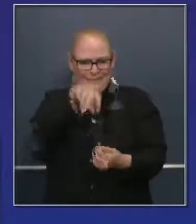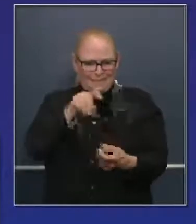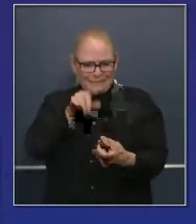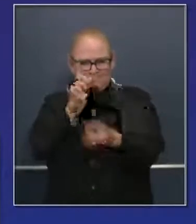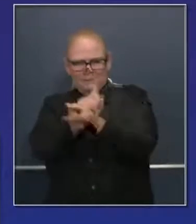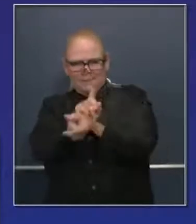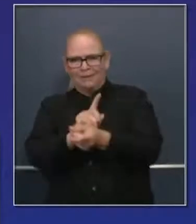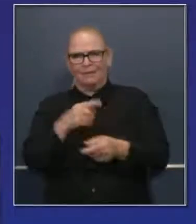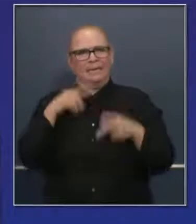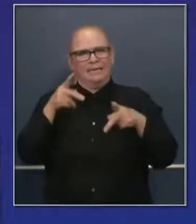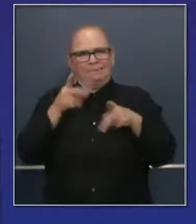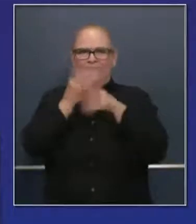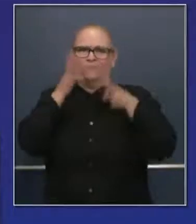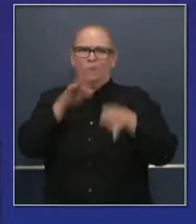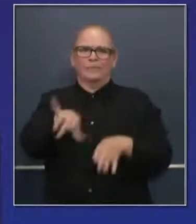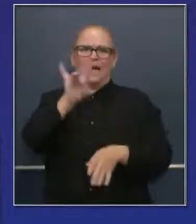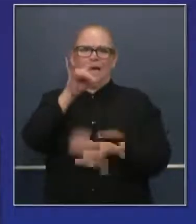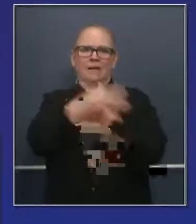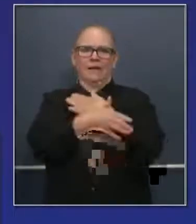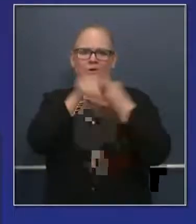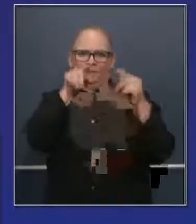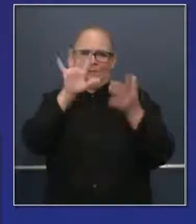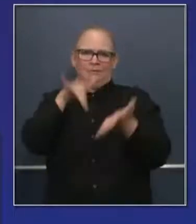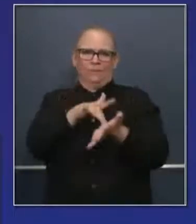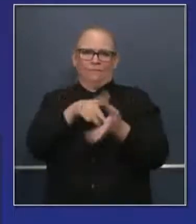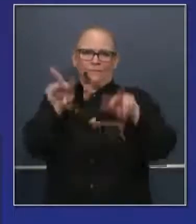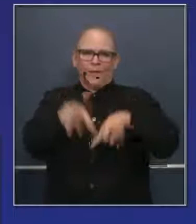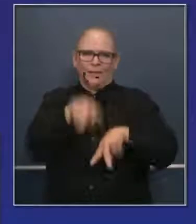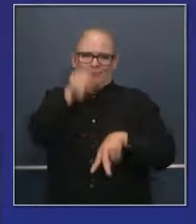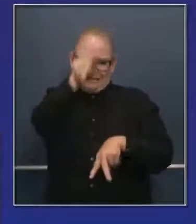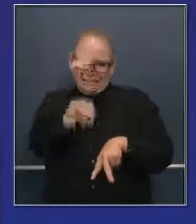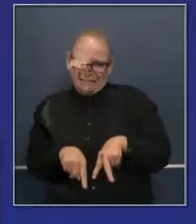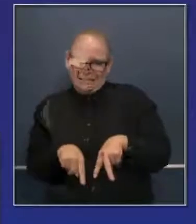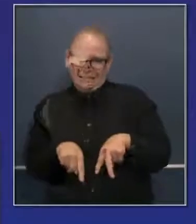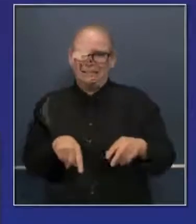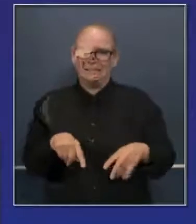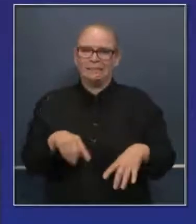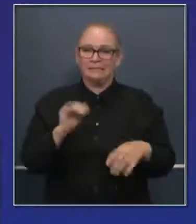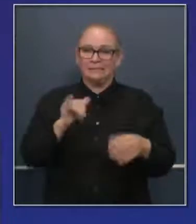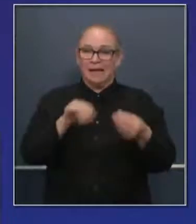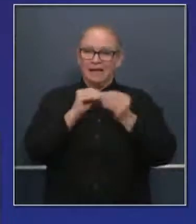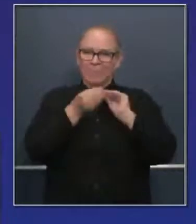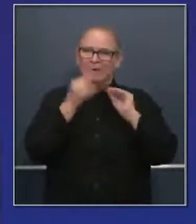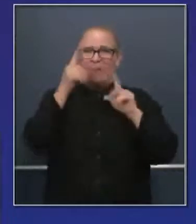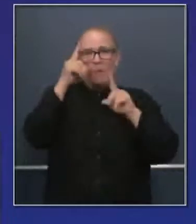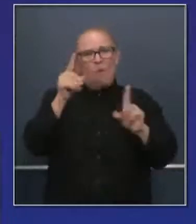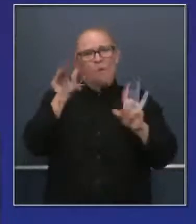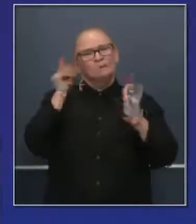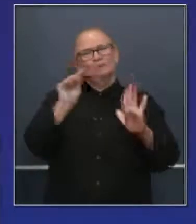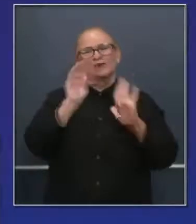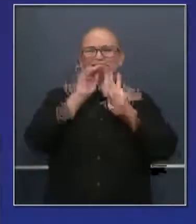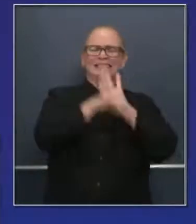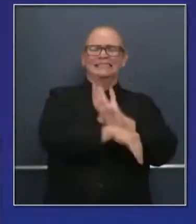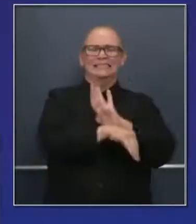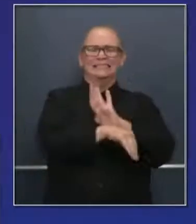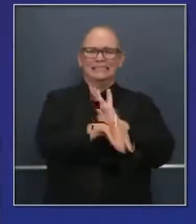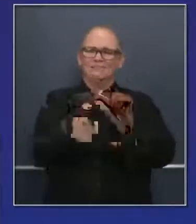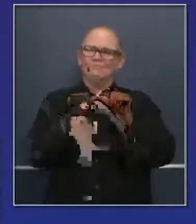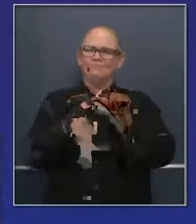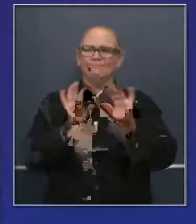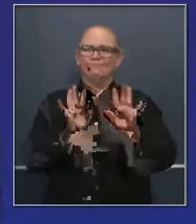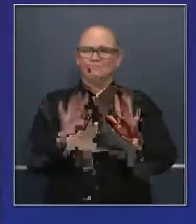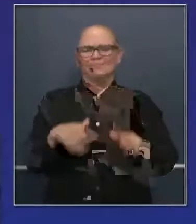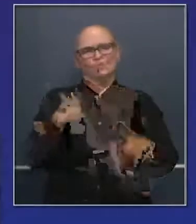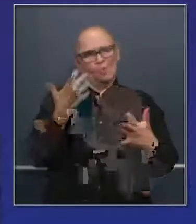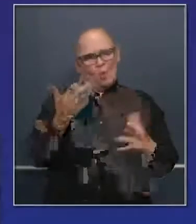a full-blown commitment to follow through, to bend this curve, to suppress the growth, and ultimately